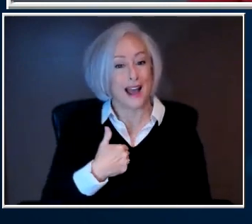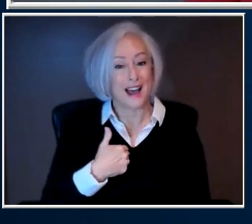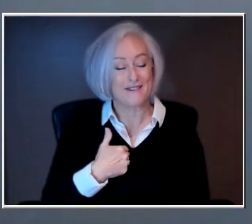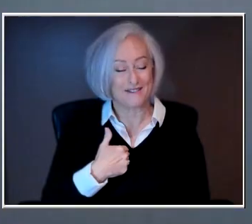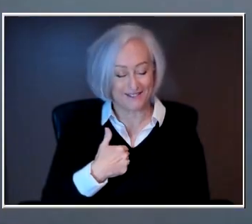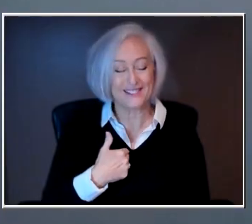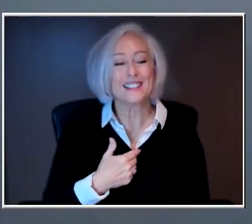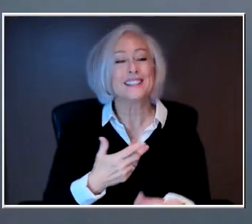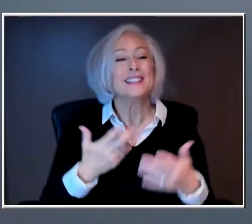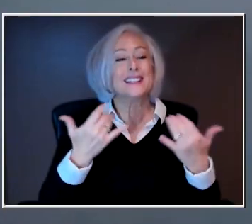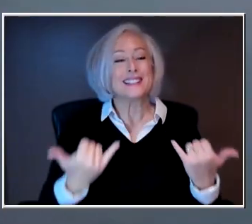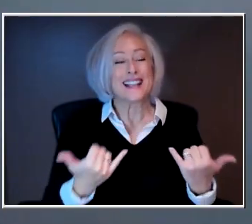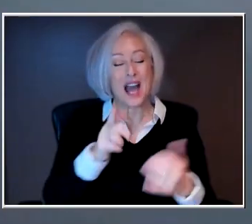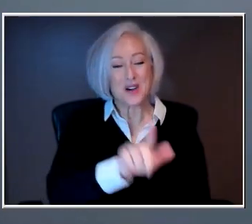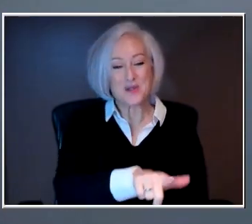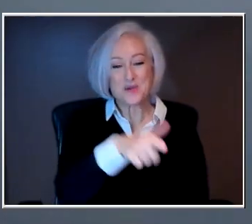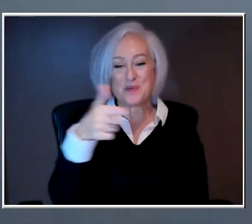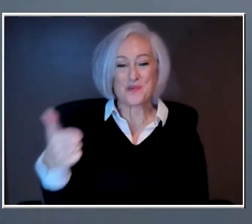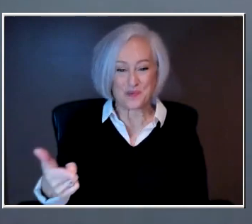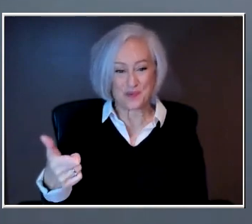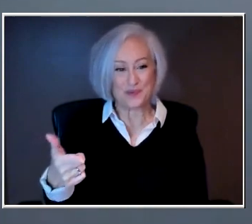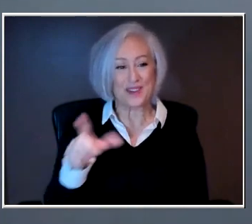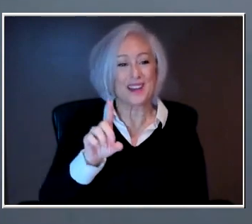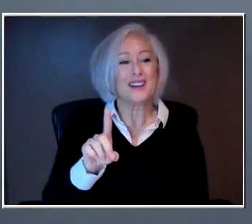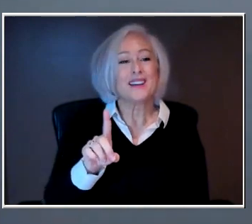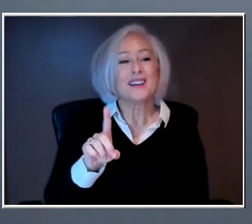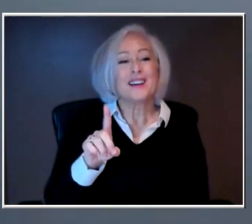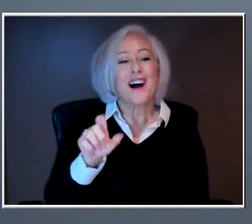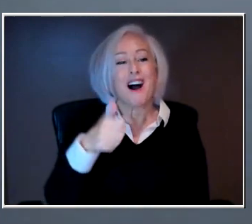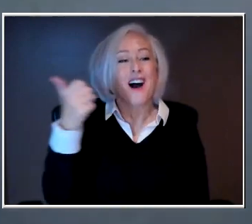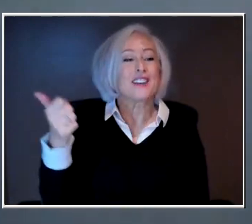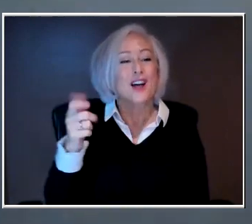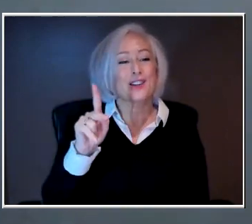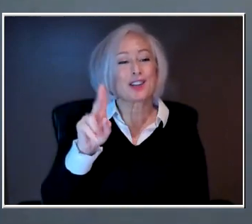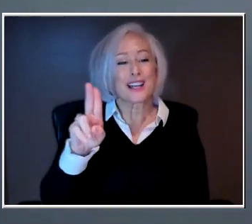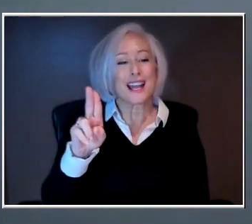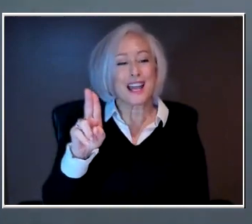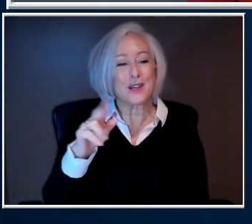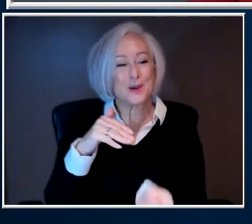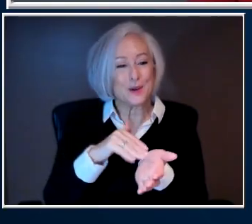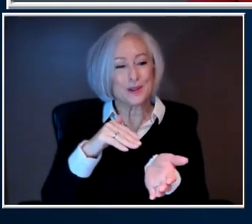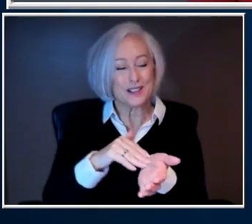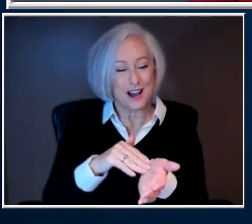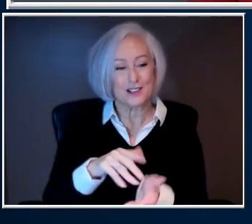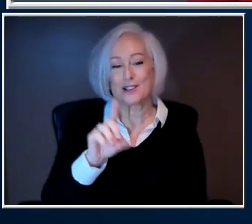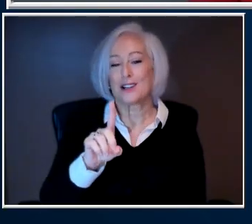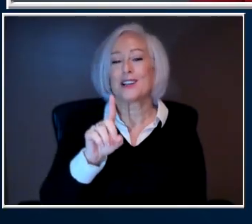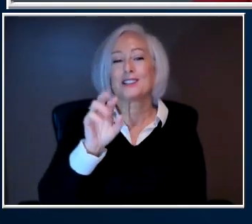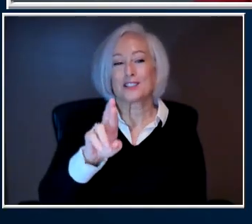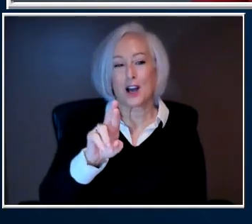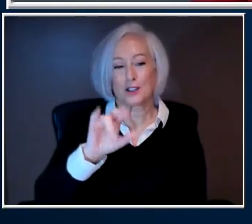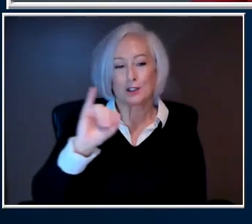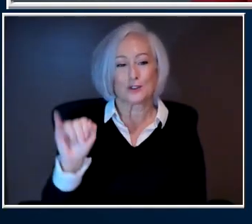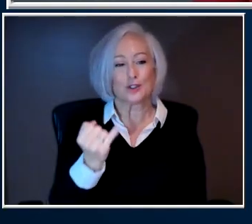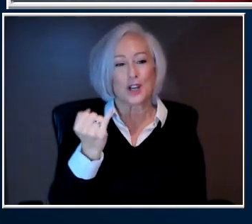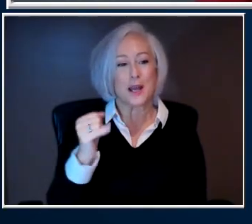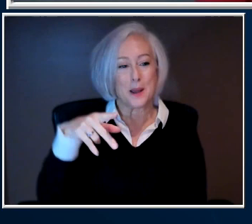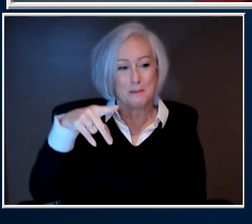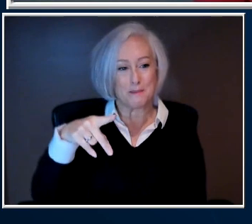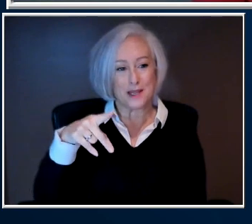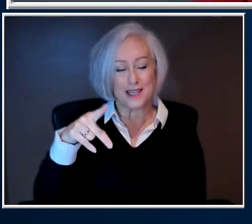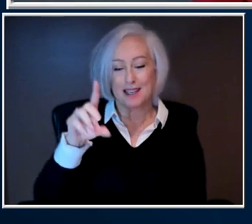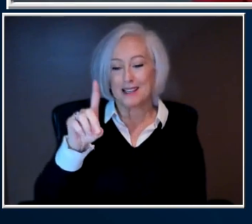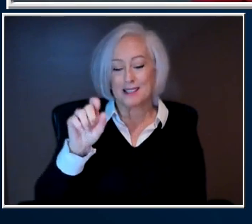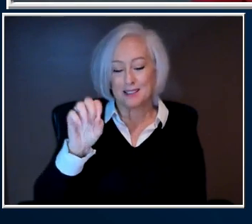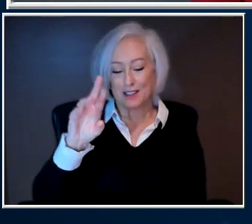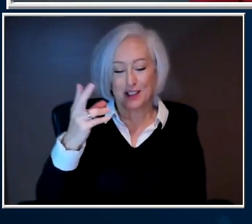I do now want to turn to one of the health system doctors who also treats Chiefs players, sports medicine physician, Dr. JP Darsh, actually used to play in the